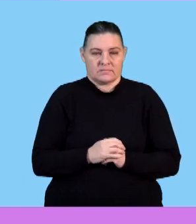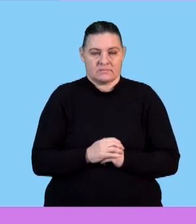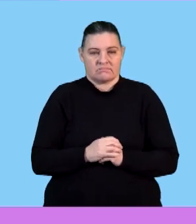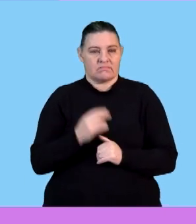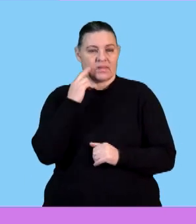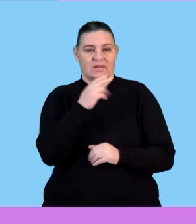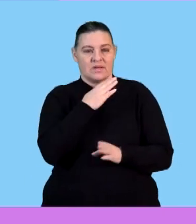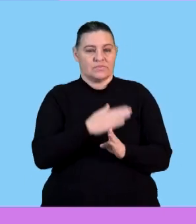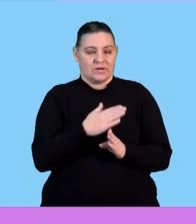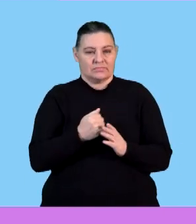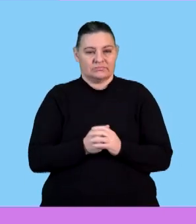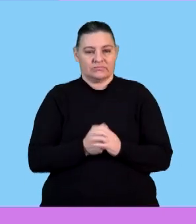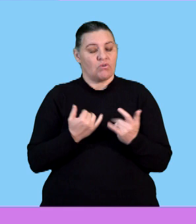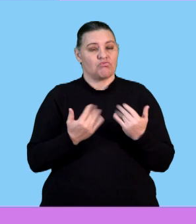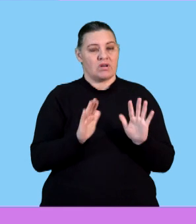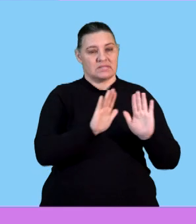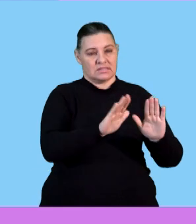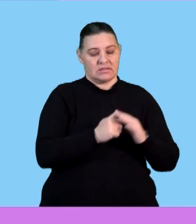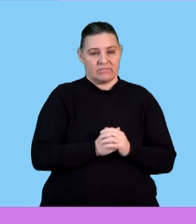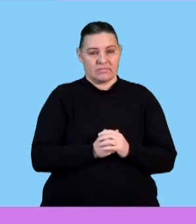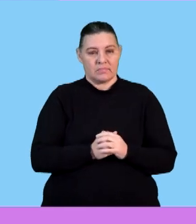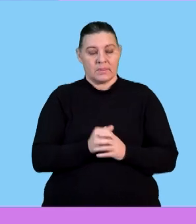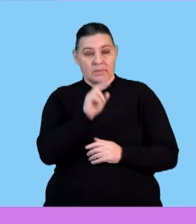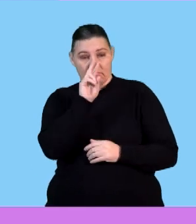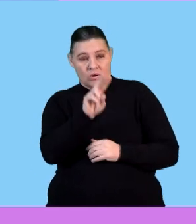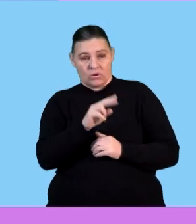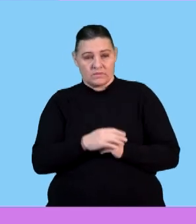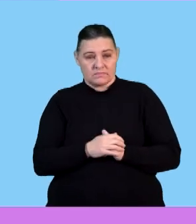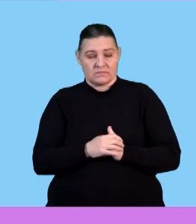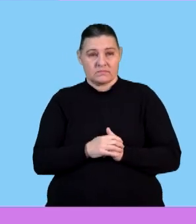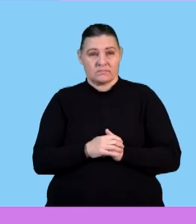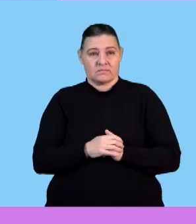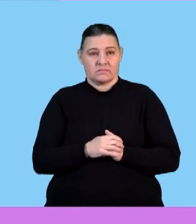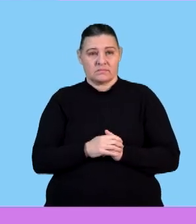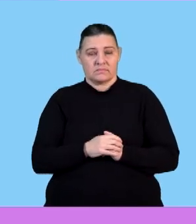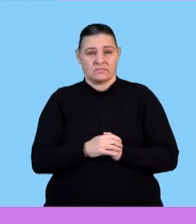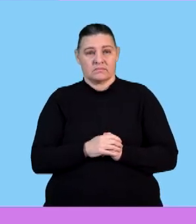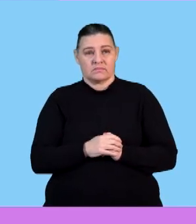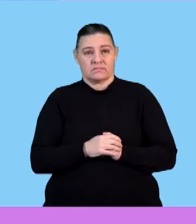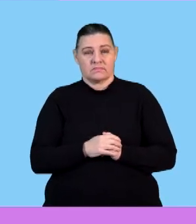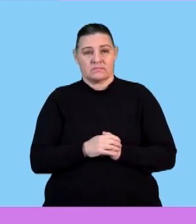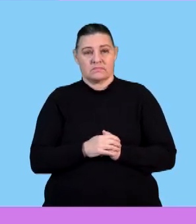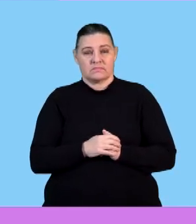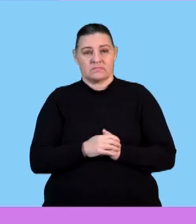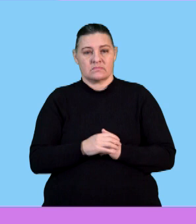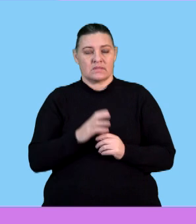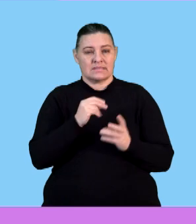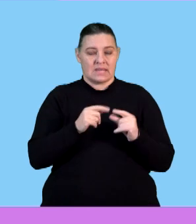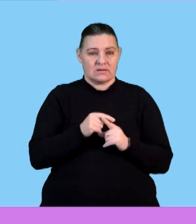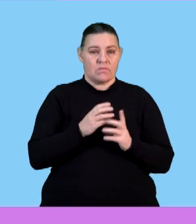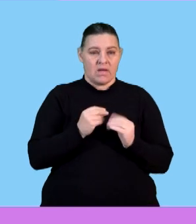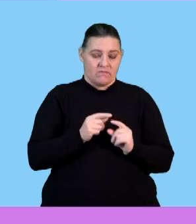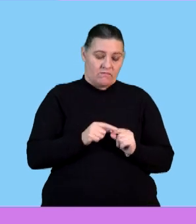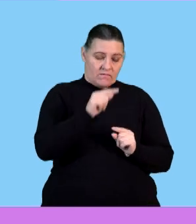Okay, nice work. That takes care of the grass. Now, if I look at that, the sand, I've already measured from that point to that point, I've